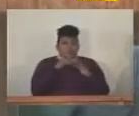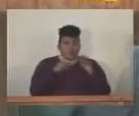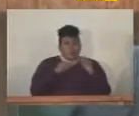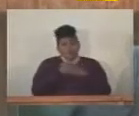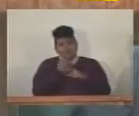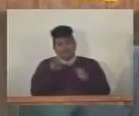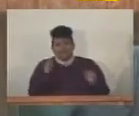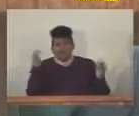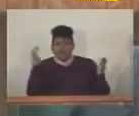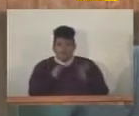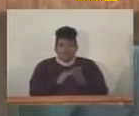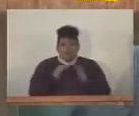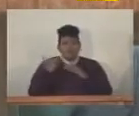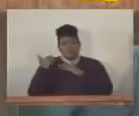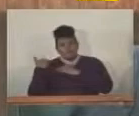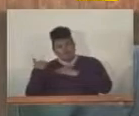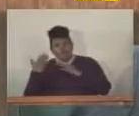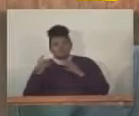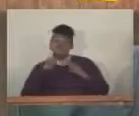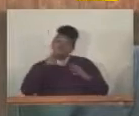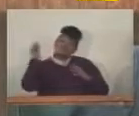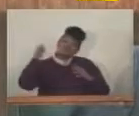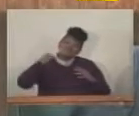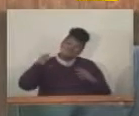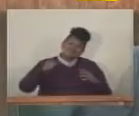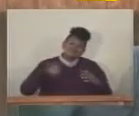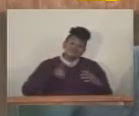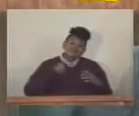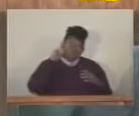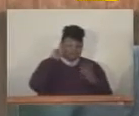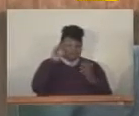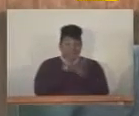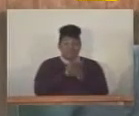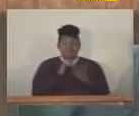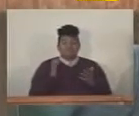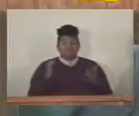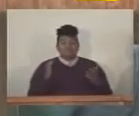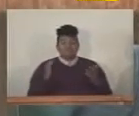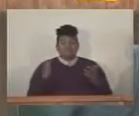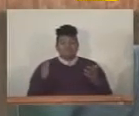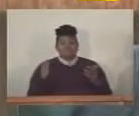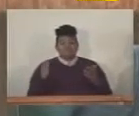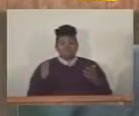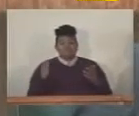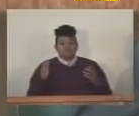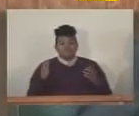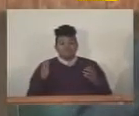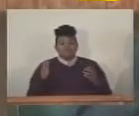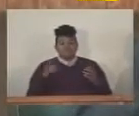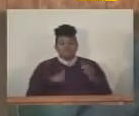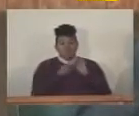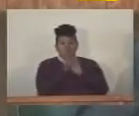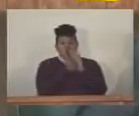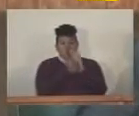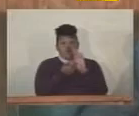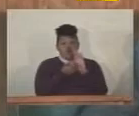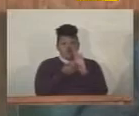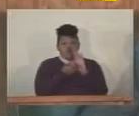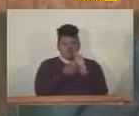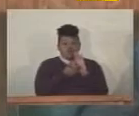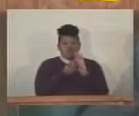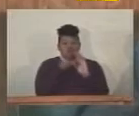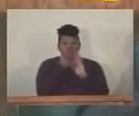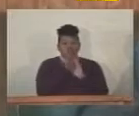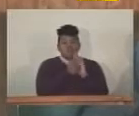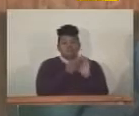since time immemorial is that justice delayed is also justice denied. There is